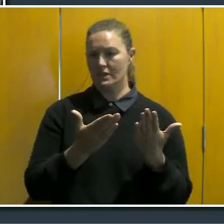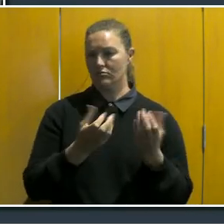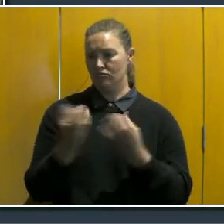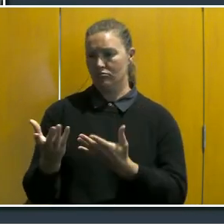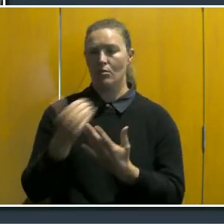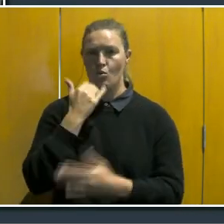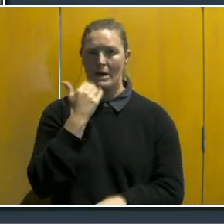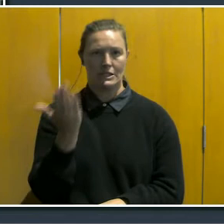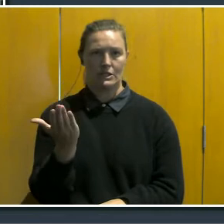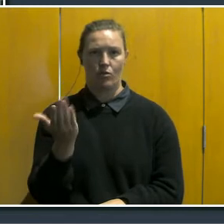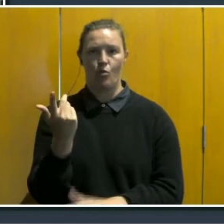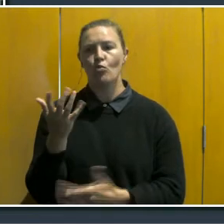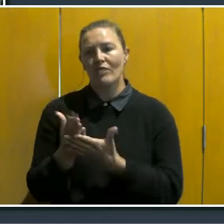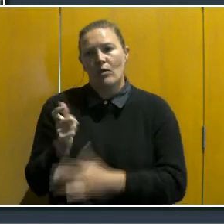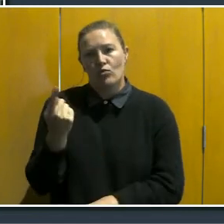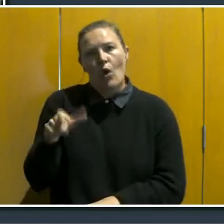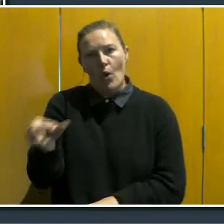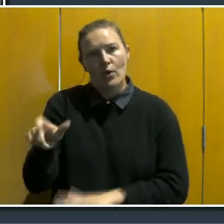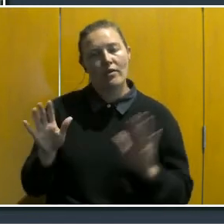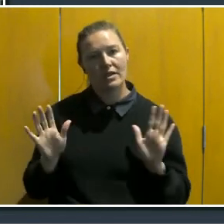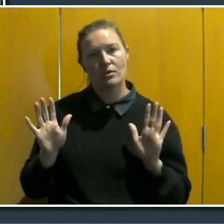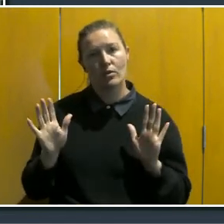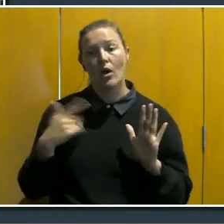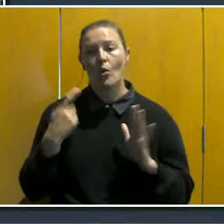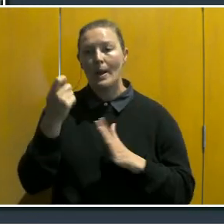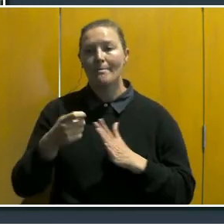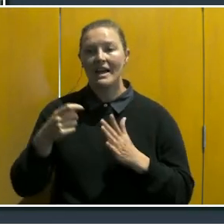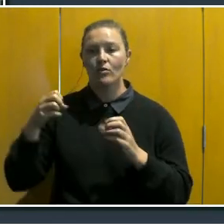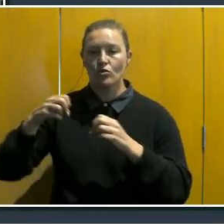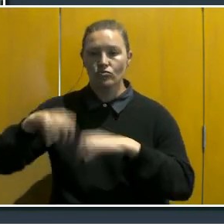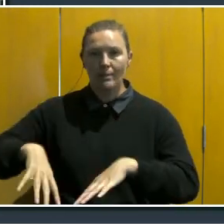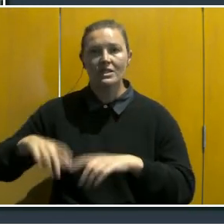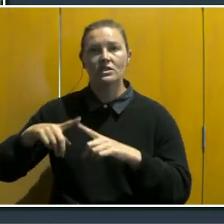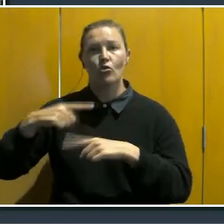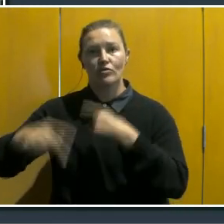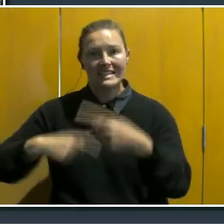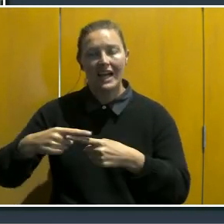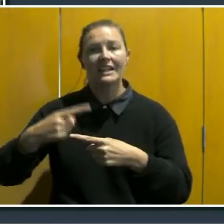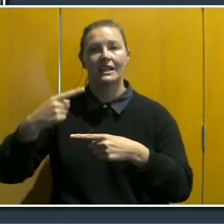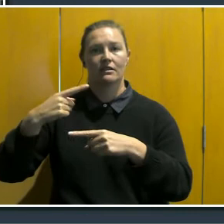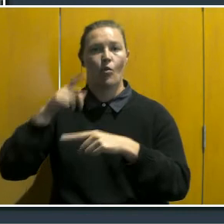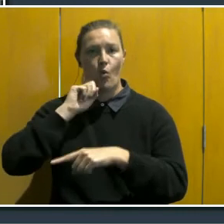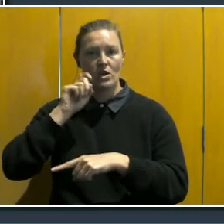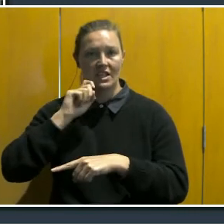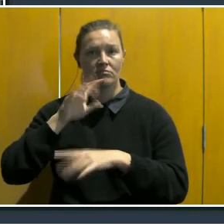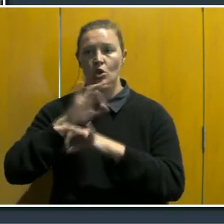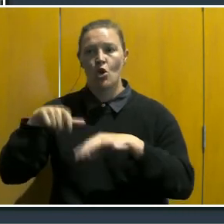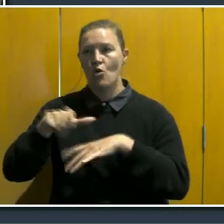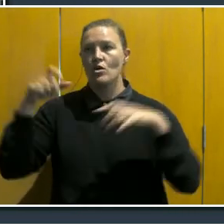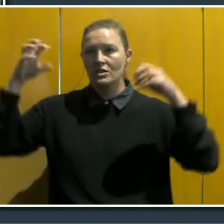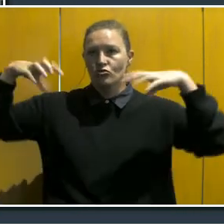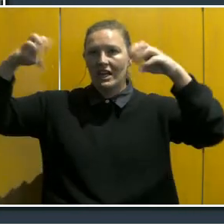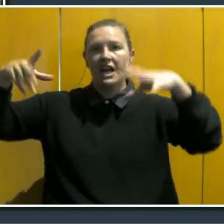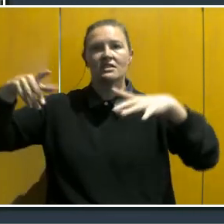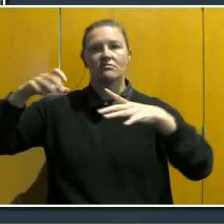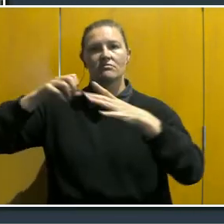receive, which is basically a road. We pay for rubbish, recycling and water. We have no footpaths, streetlights, sewage,